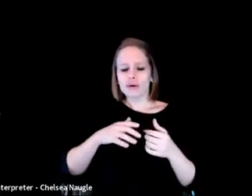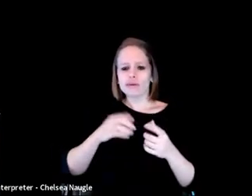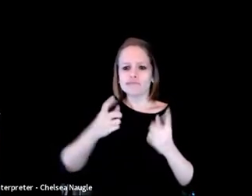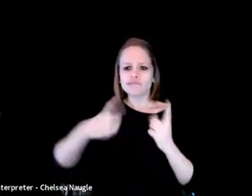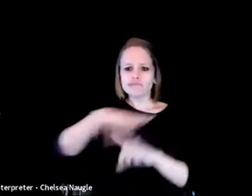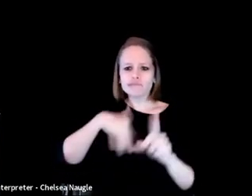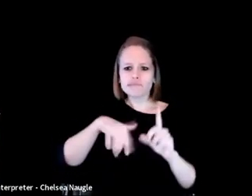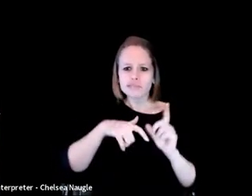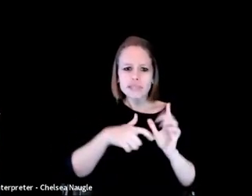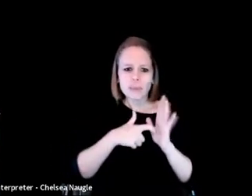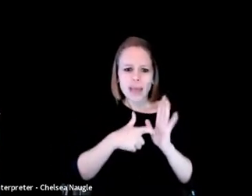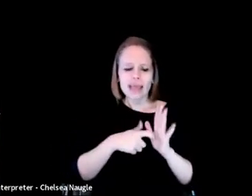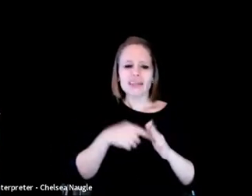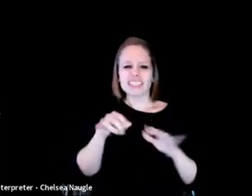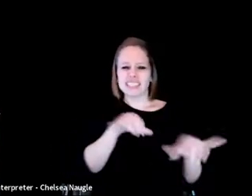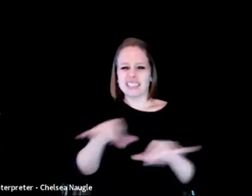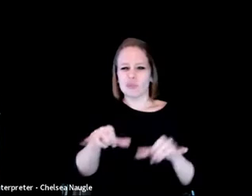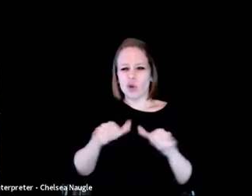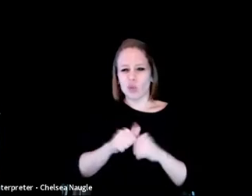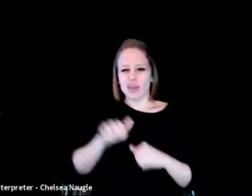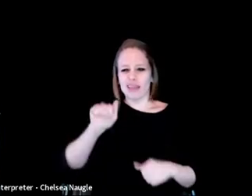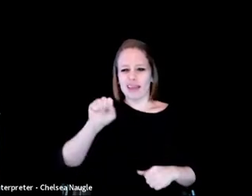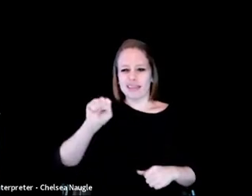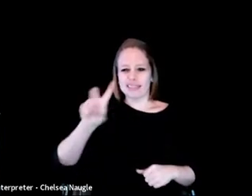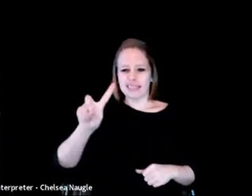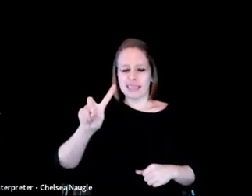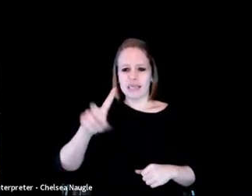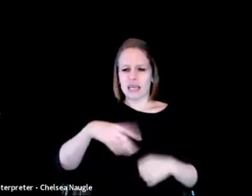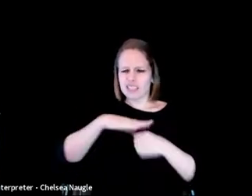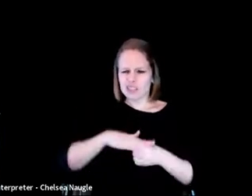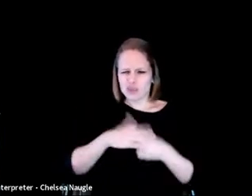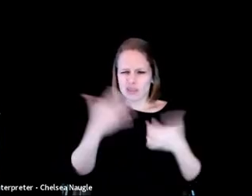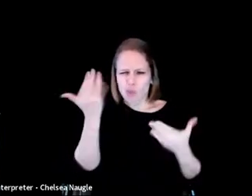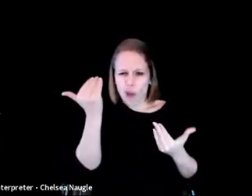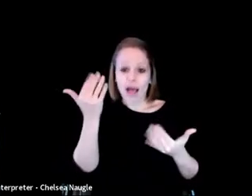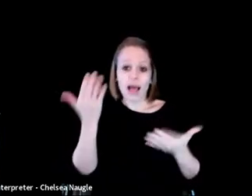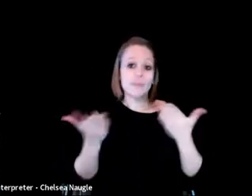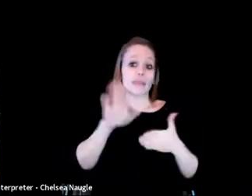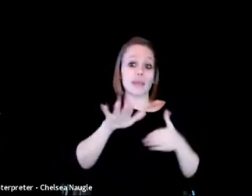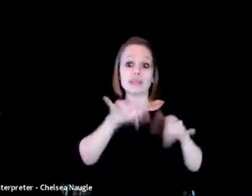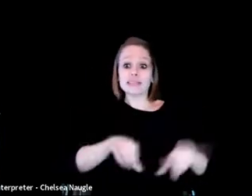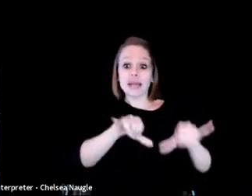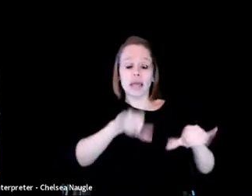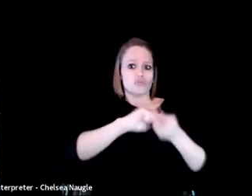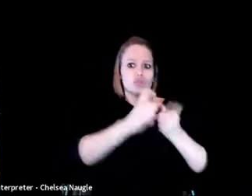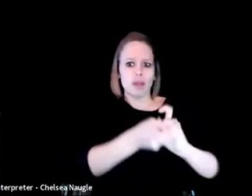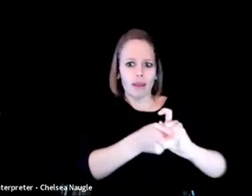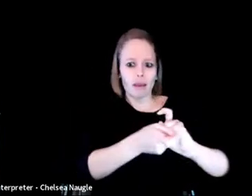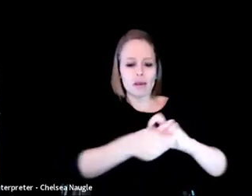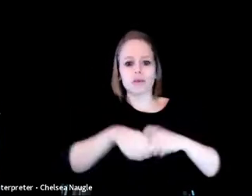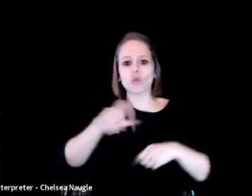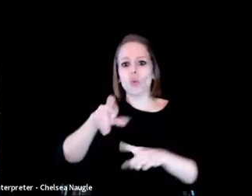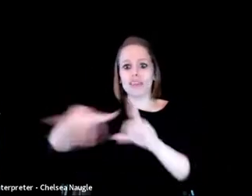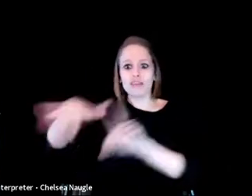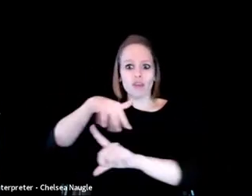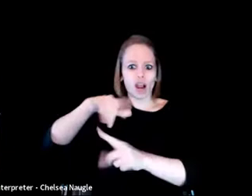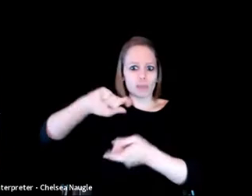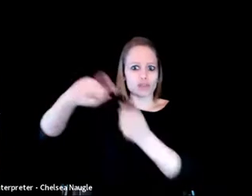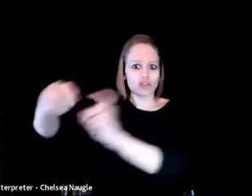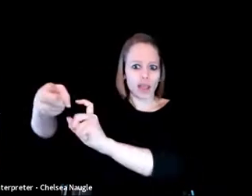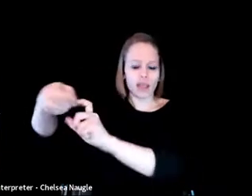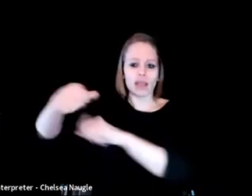again, that's those. And the stress could be brought on because there's changes to a routine, or there's changes to the environment, or